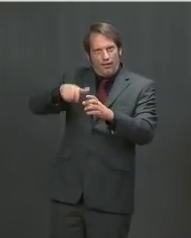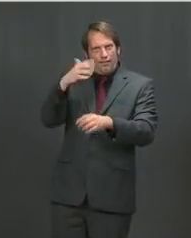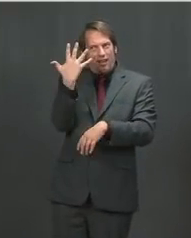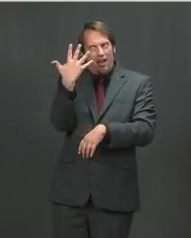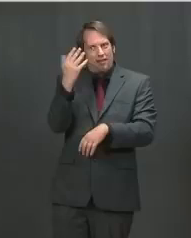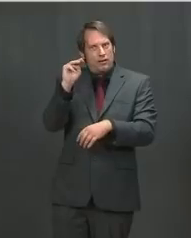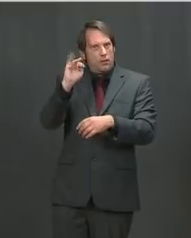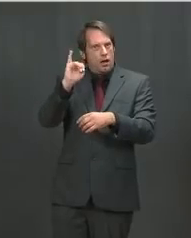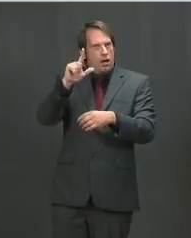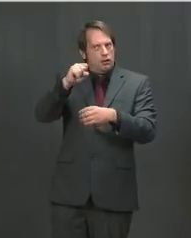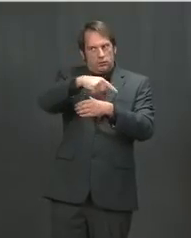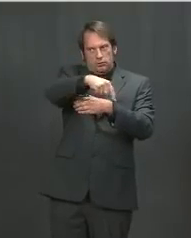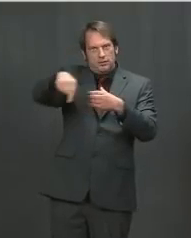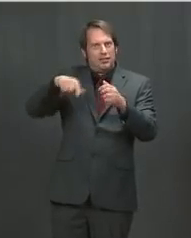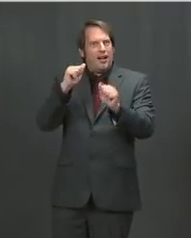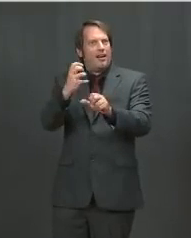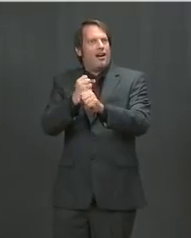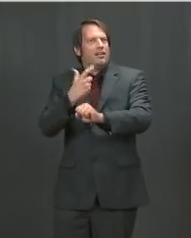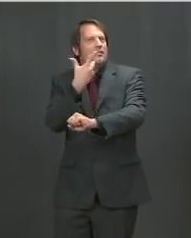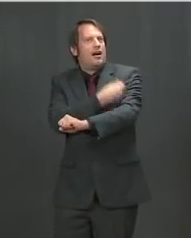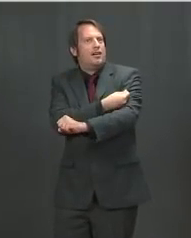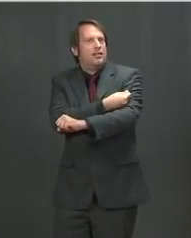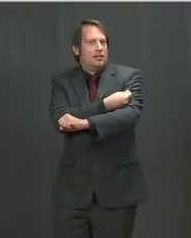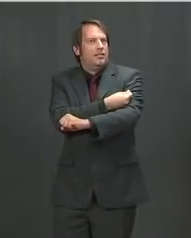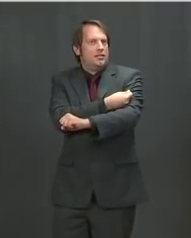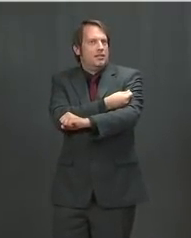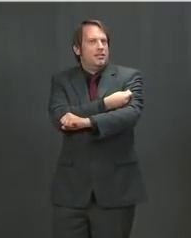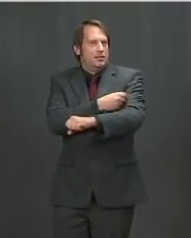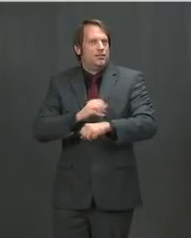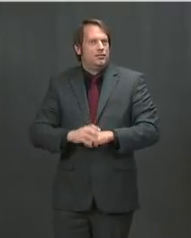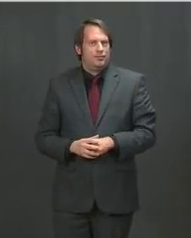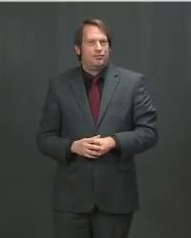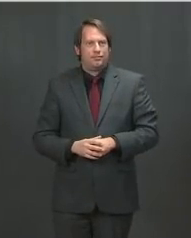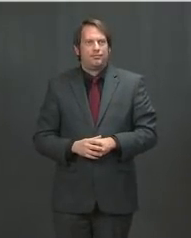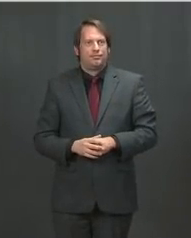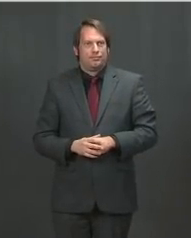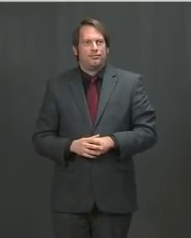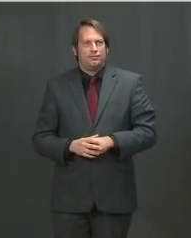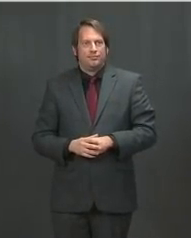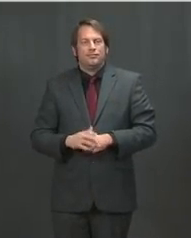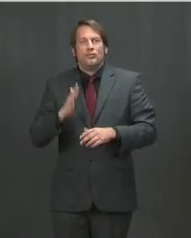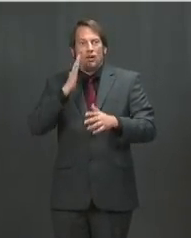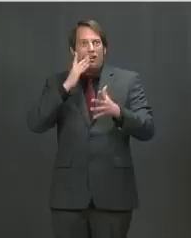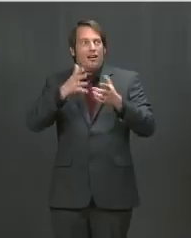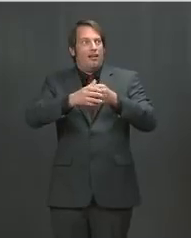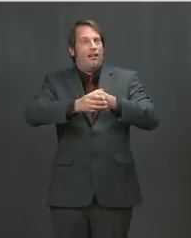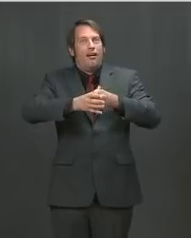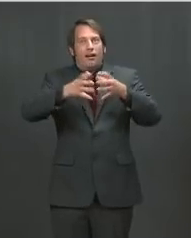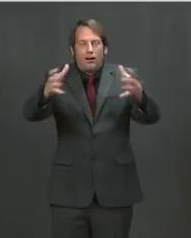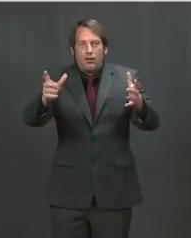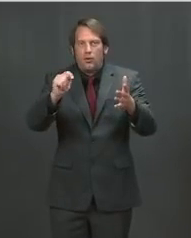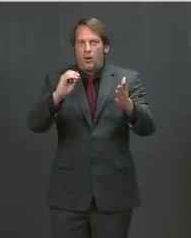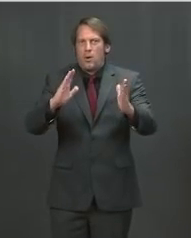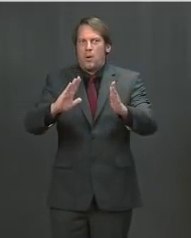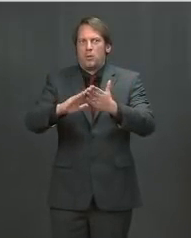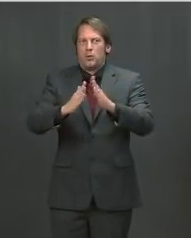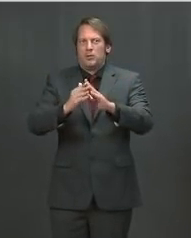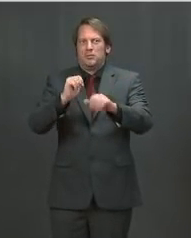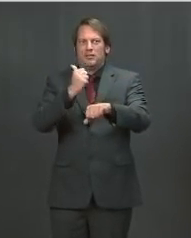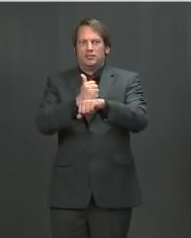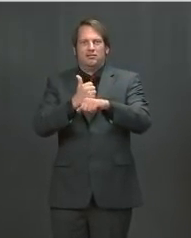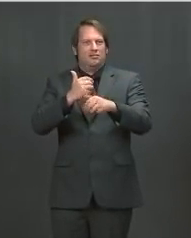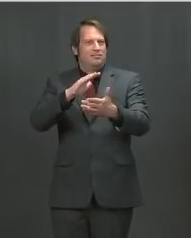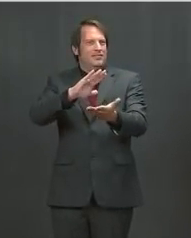we're announcing today that we are expanding our community health center vaccine program so that the nearly 1,400 community health